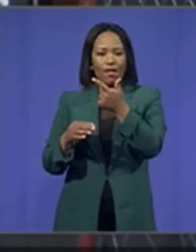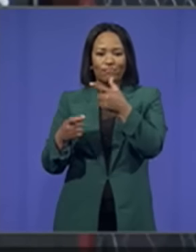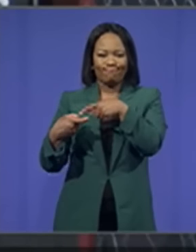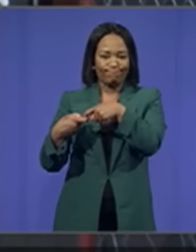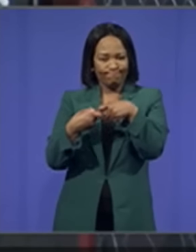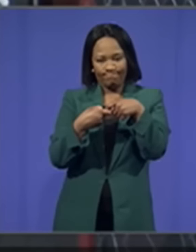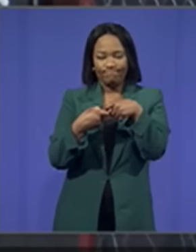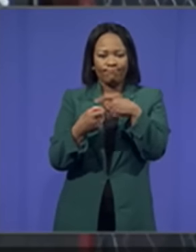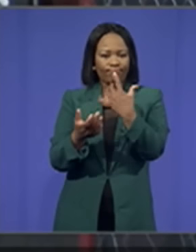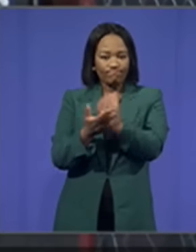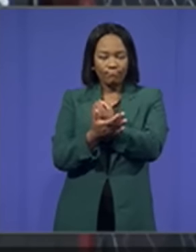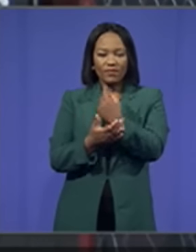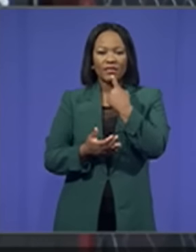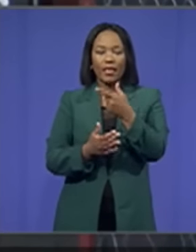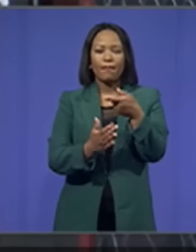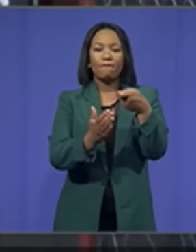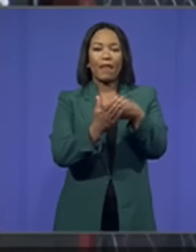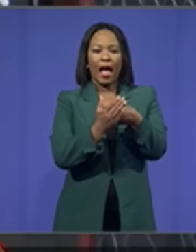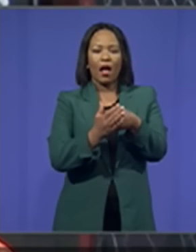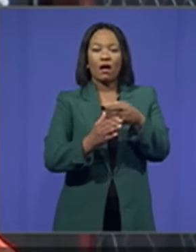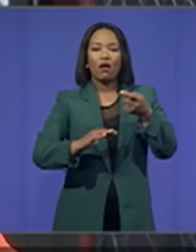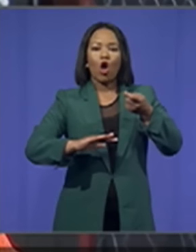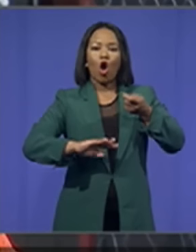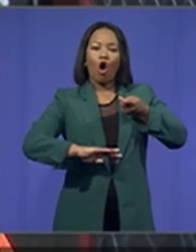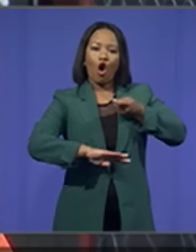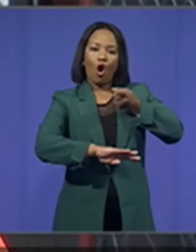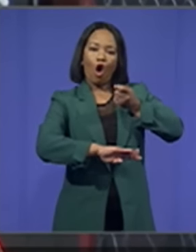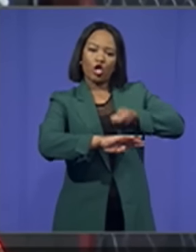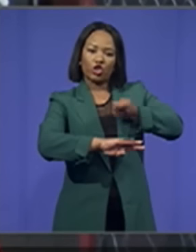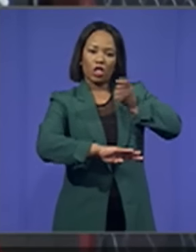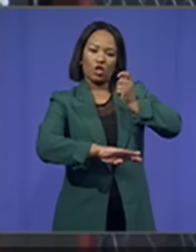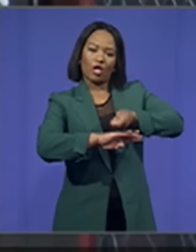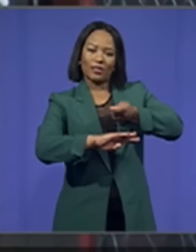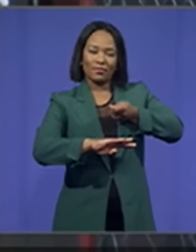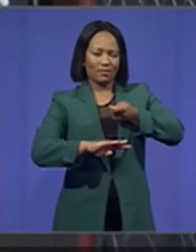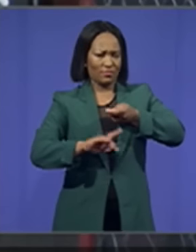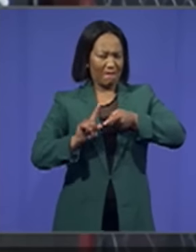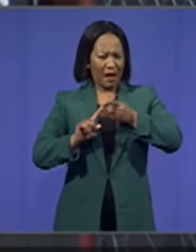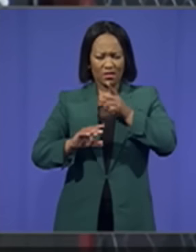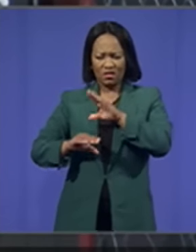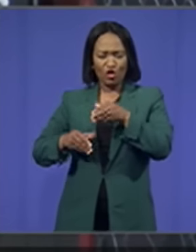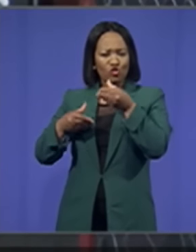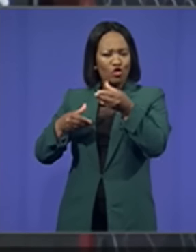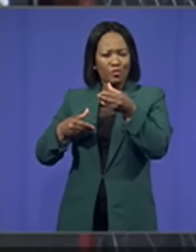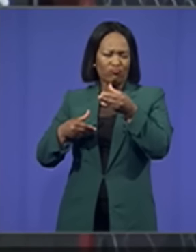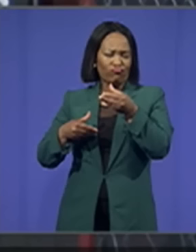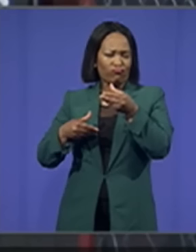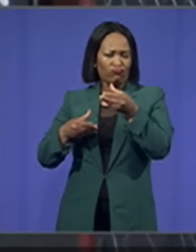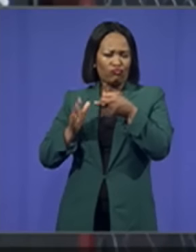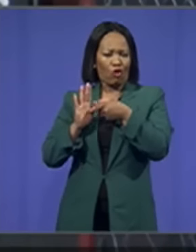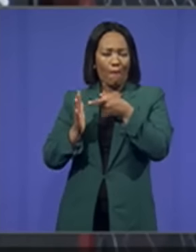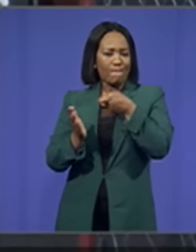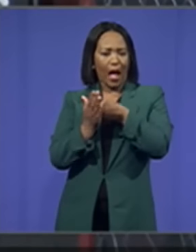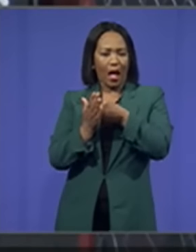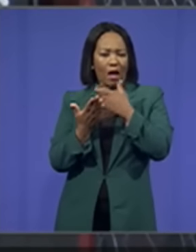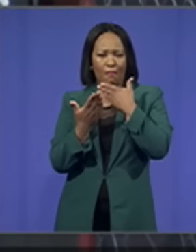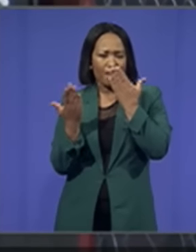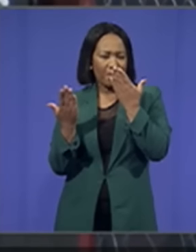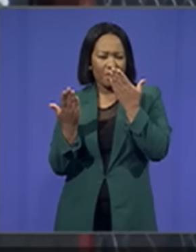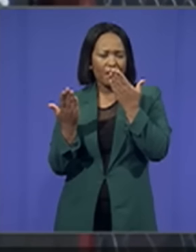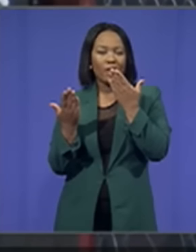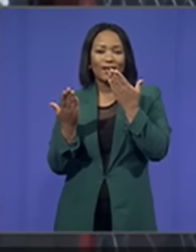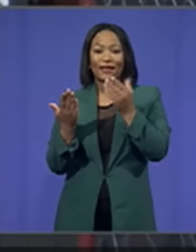hore ba ga ba di rekile mane fantising auctioning, empa hona ditokomane tse bontshang hore ba rekile dikoloi tseo. Jwalo ka ho hlokometse hona jwale